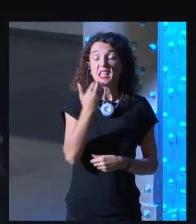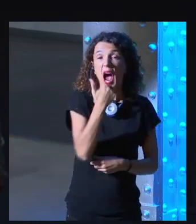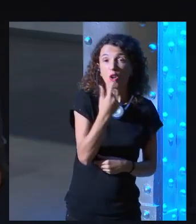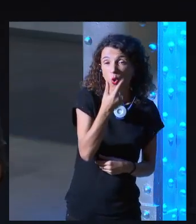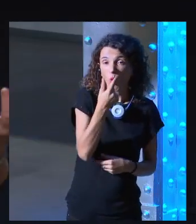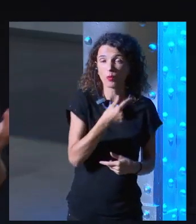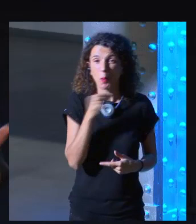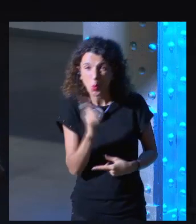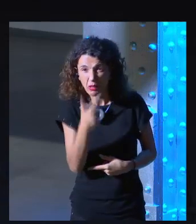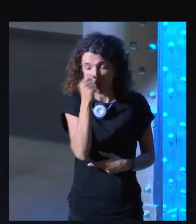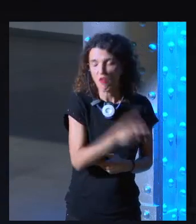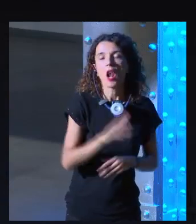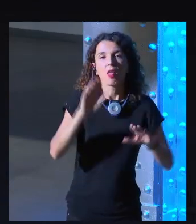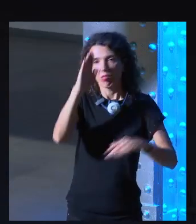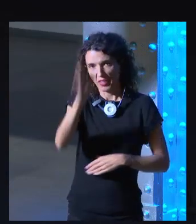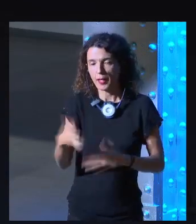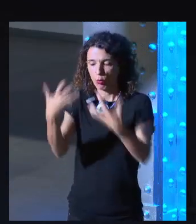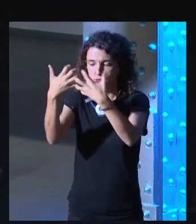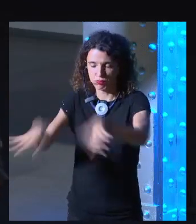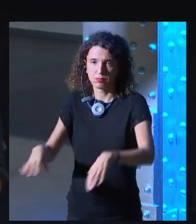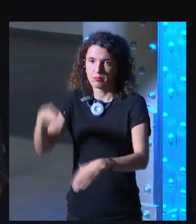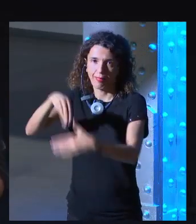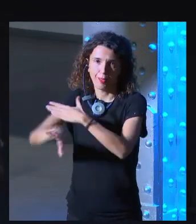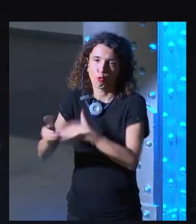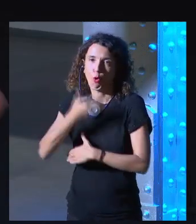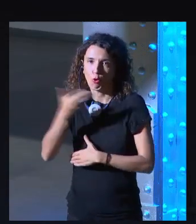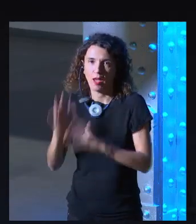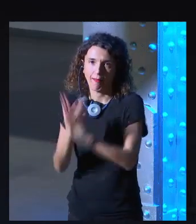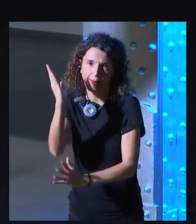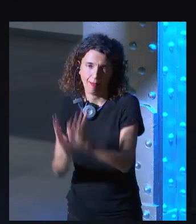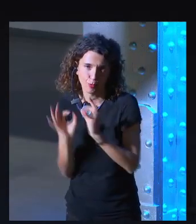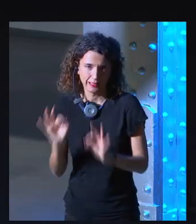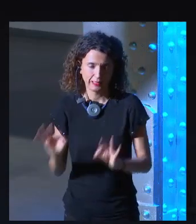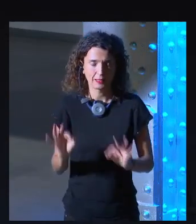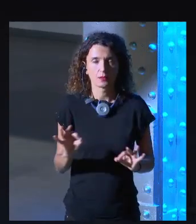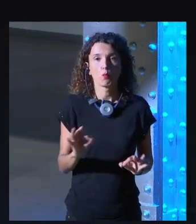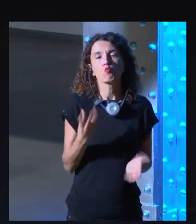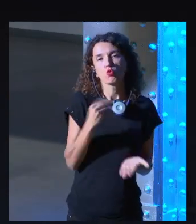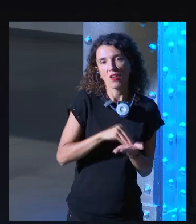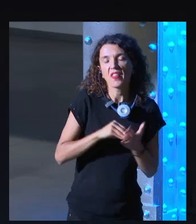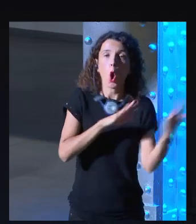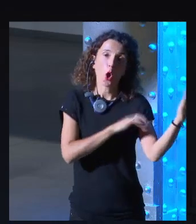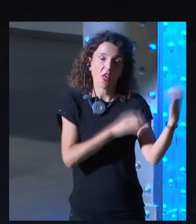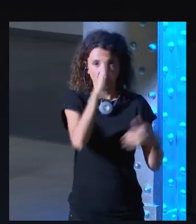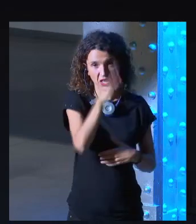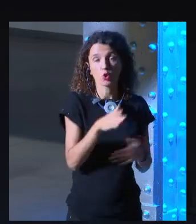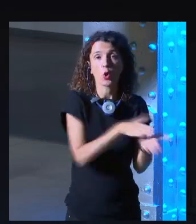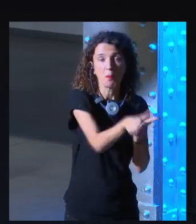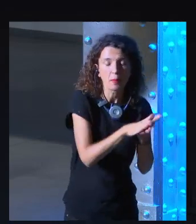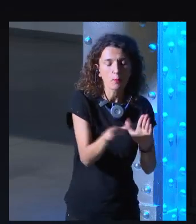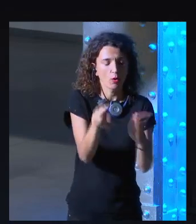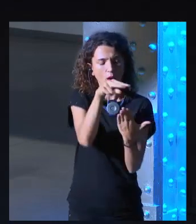a Word program on a nice, pretty Apple computer. Just print it off, and if you think, oh, really